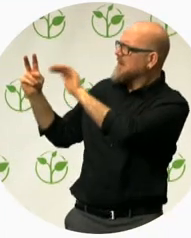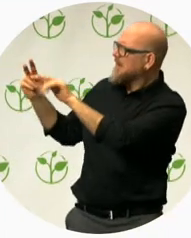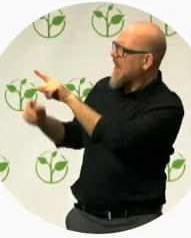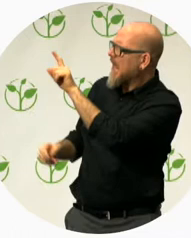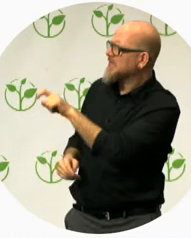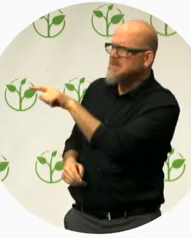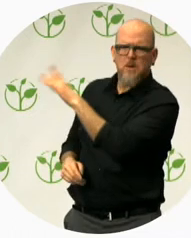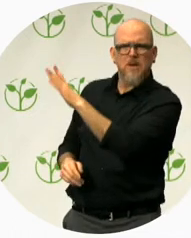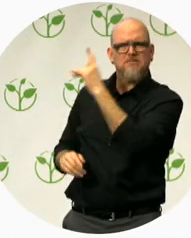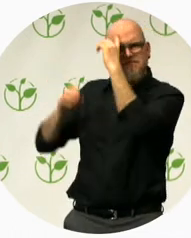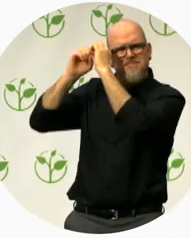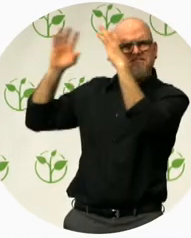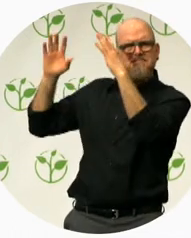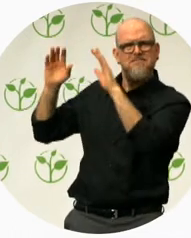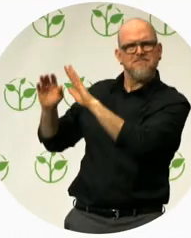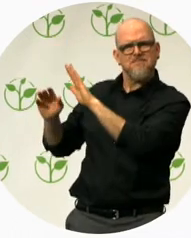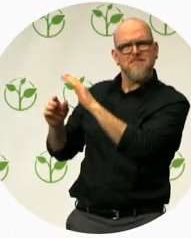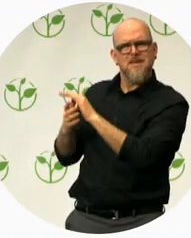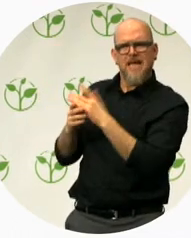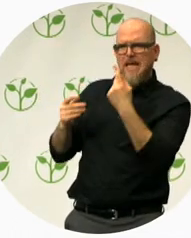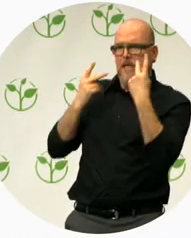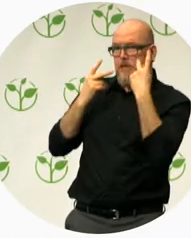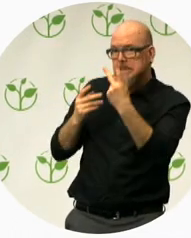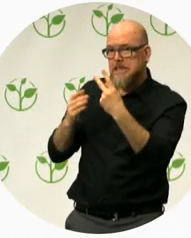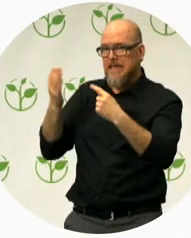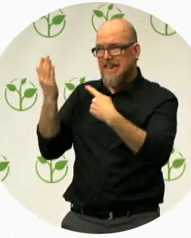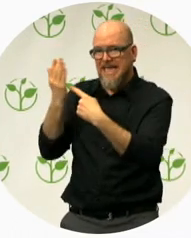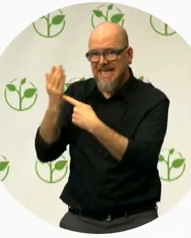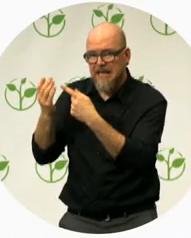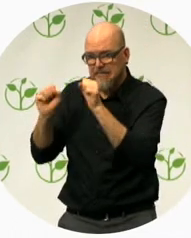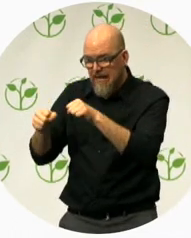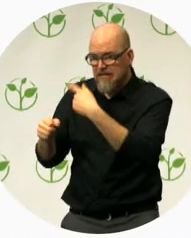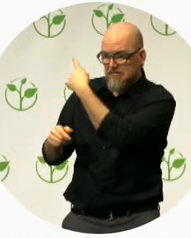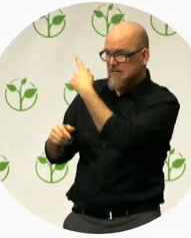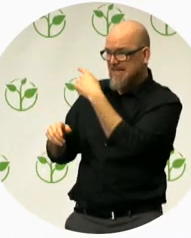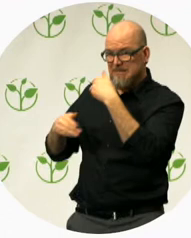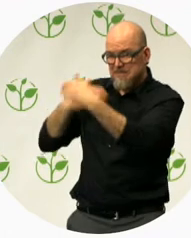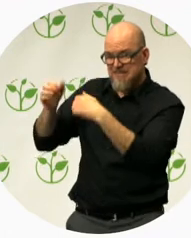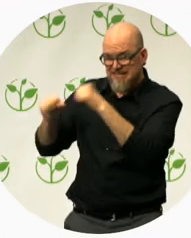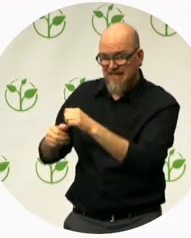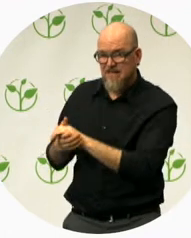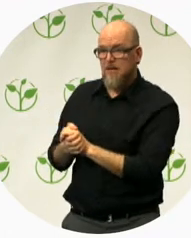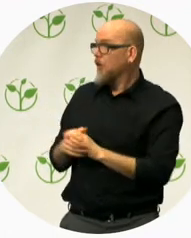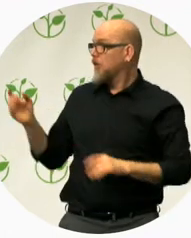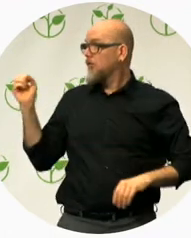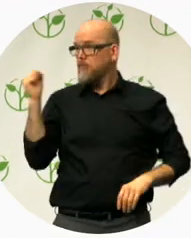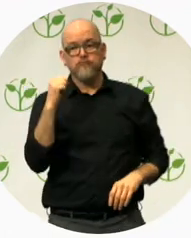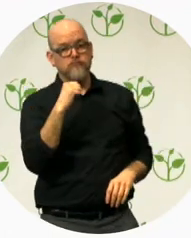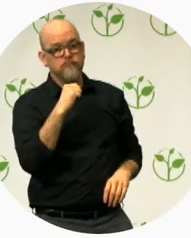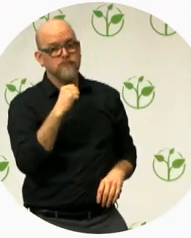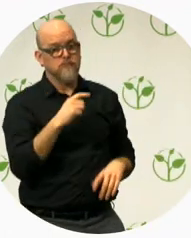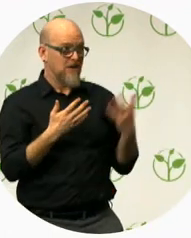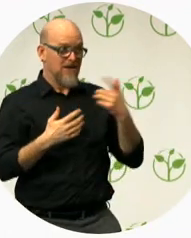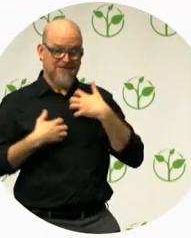expertise on if this is a technology that might pick up soon? Well, you know, it's interesting that you're talking about